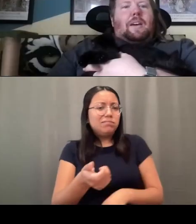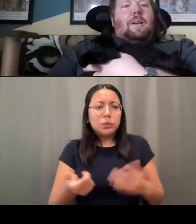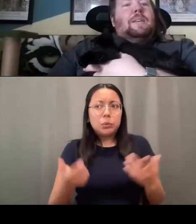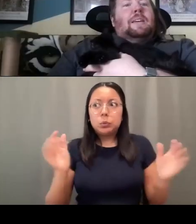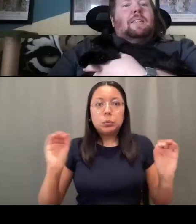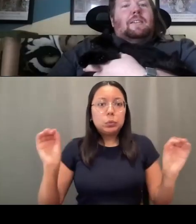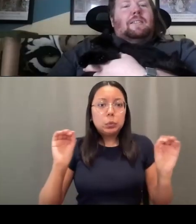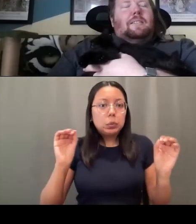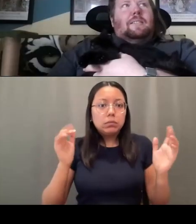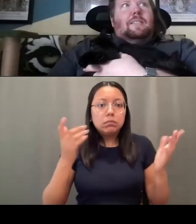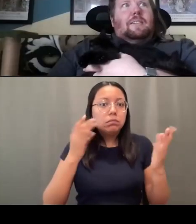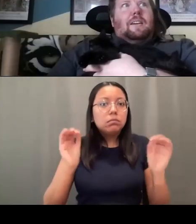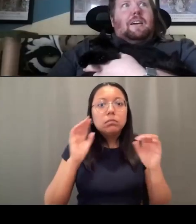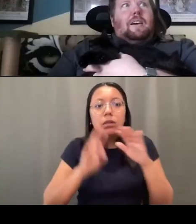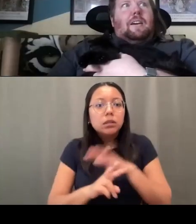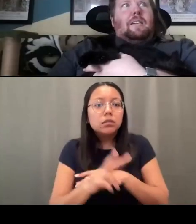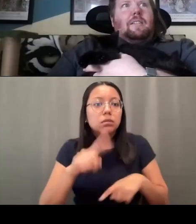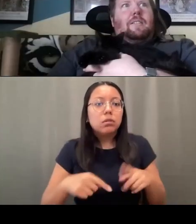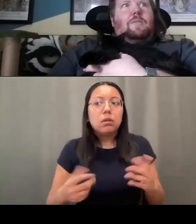Um, I mean,